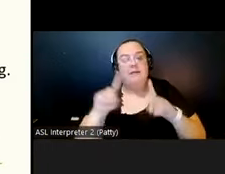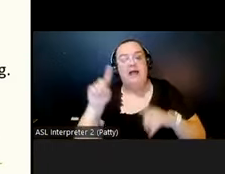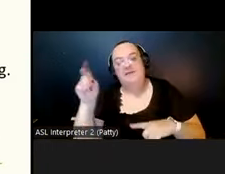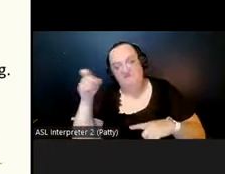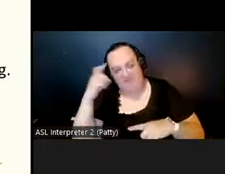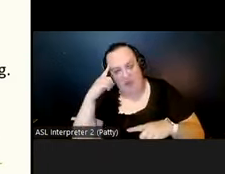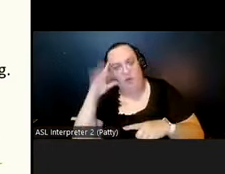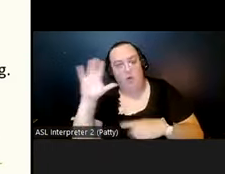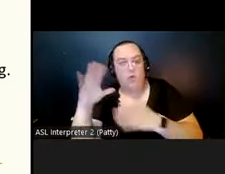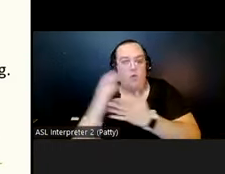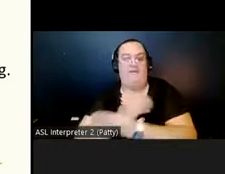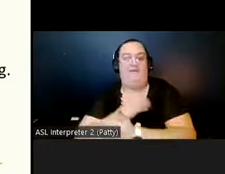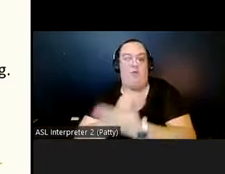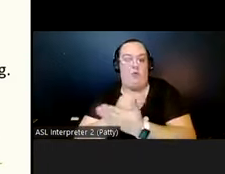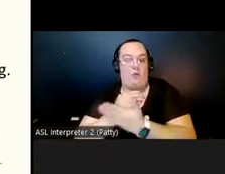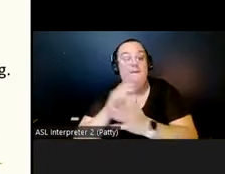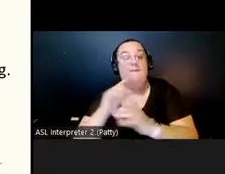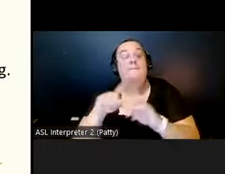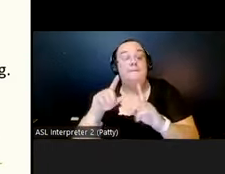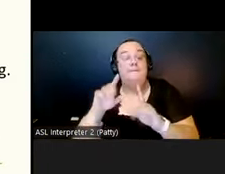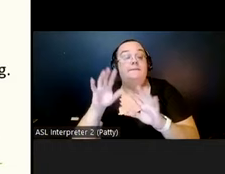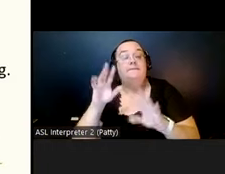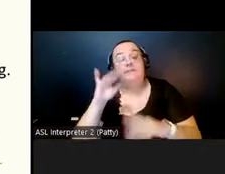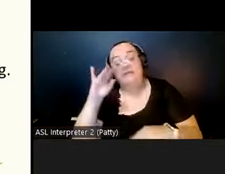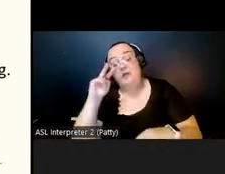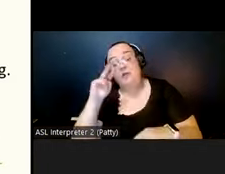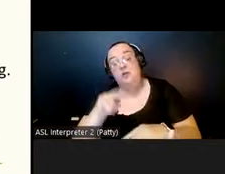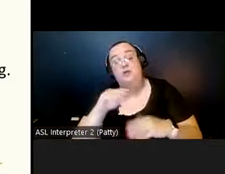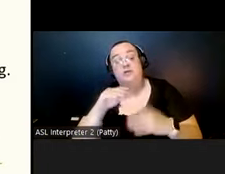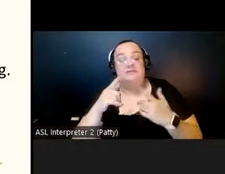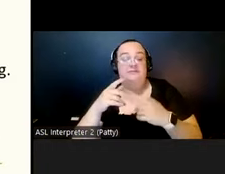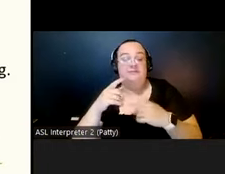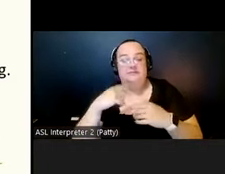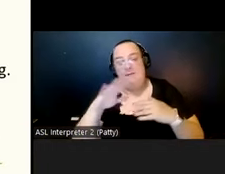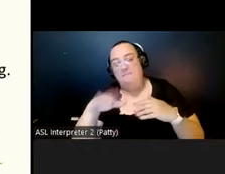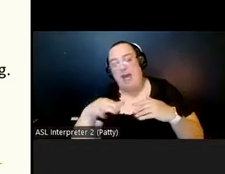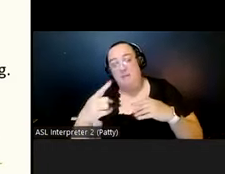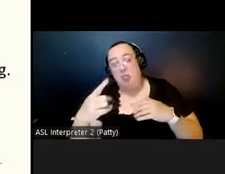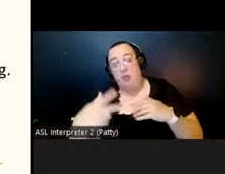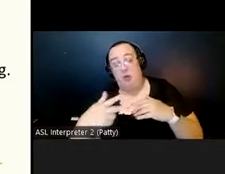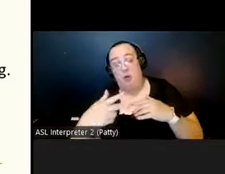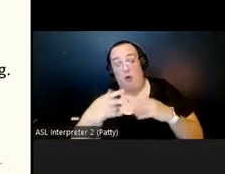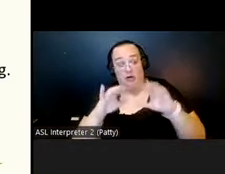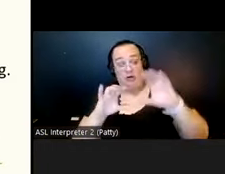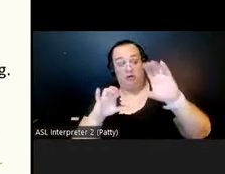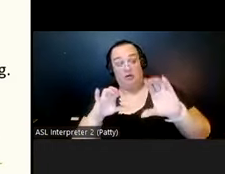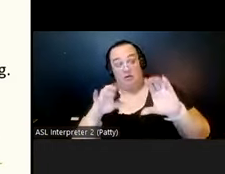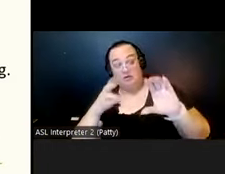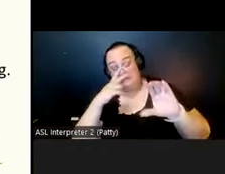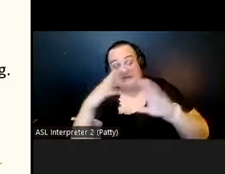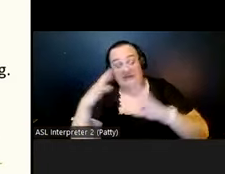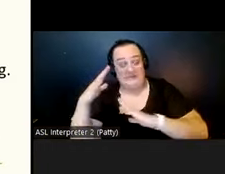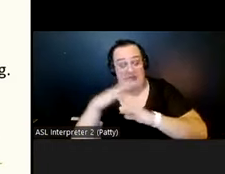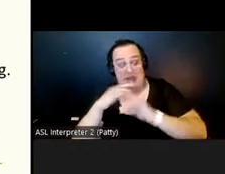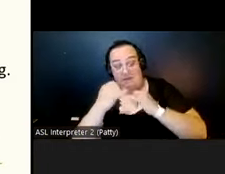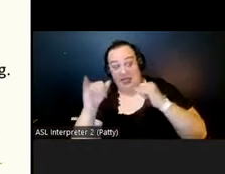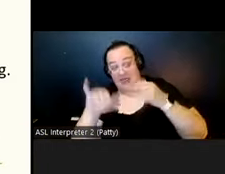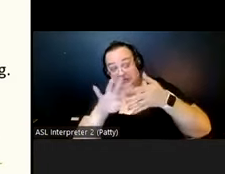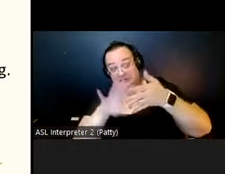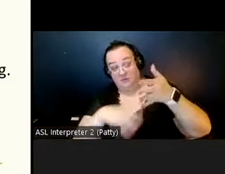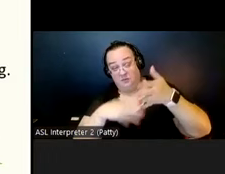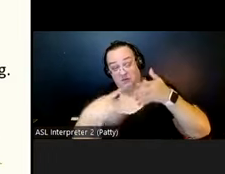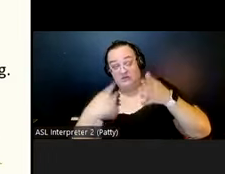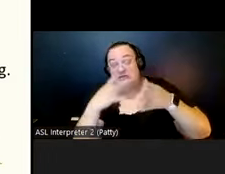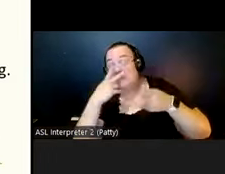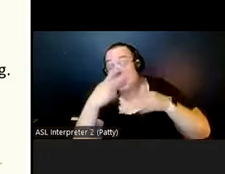revenue nonetheless. If you look at the bottom kind of third of the screen, you can see the top line of that spreadsheet highlighted